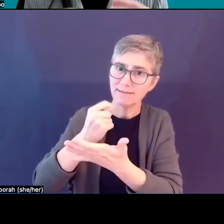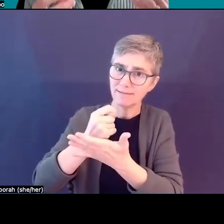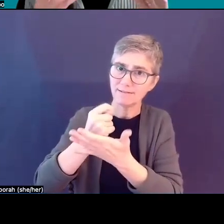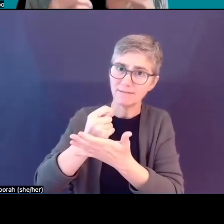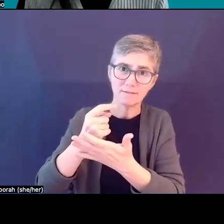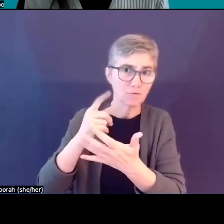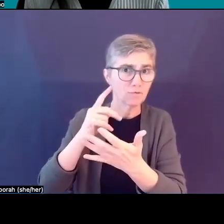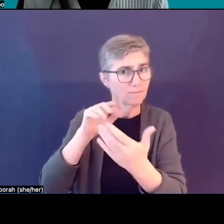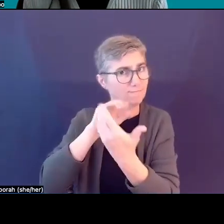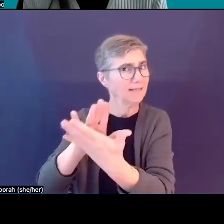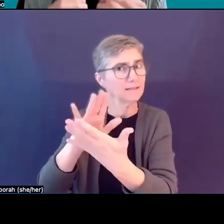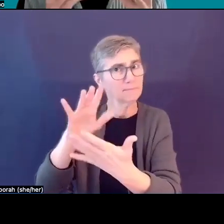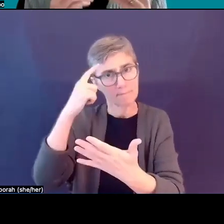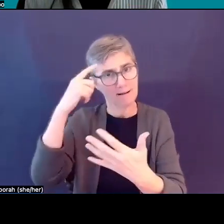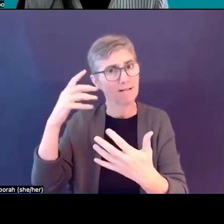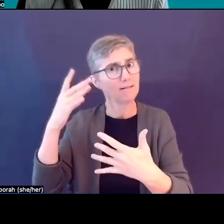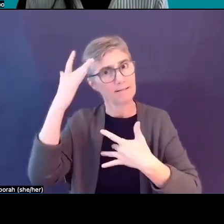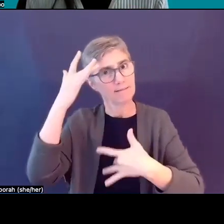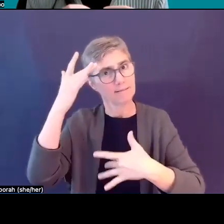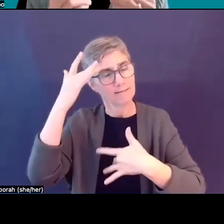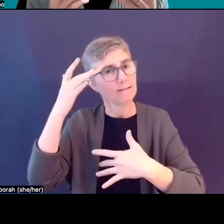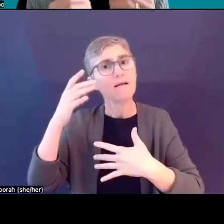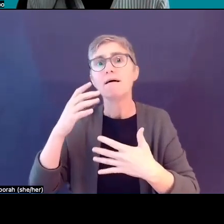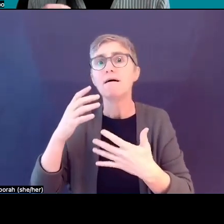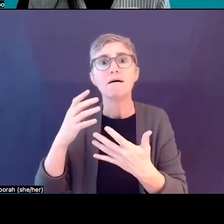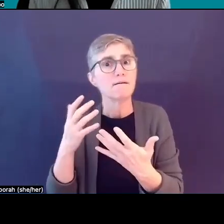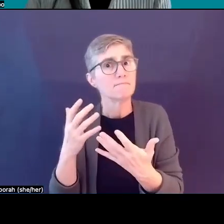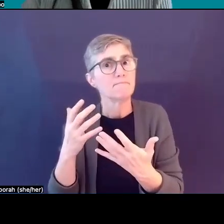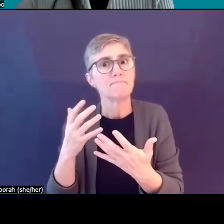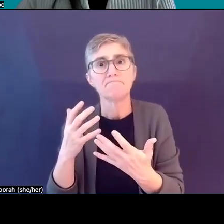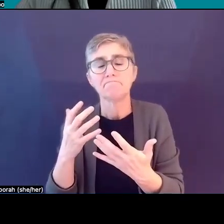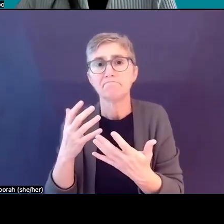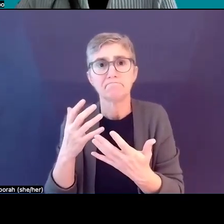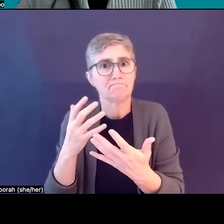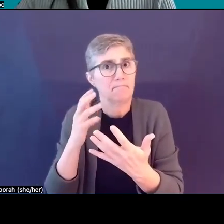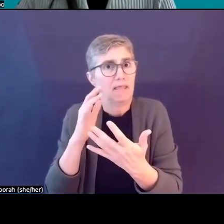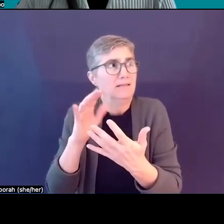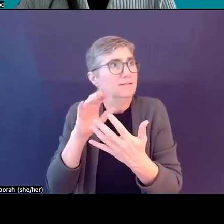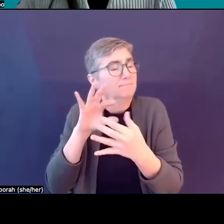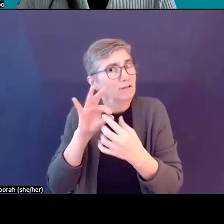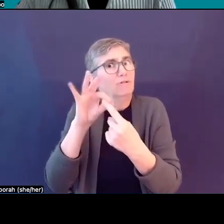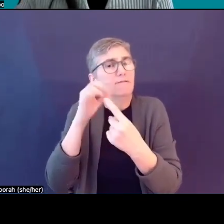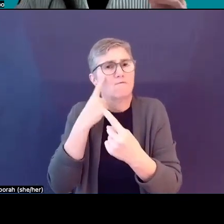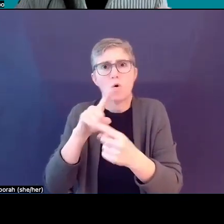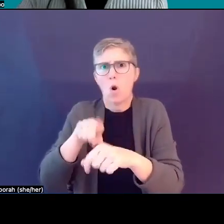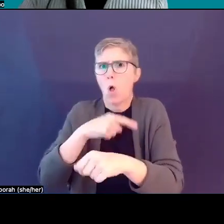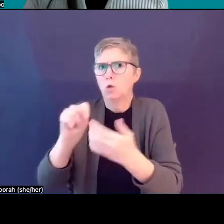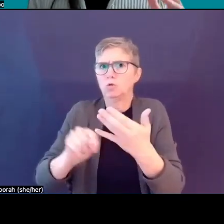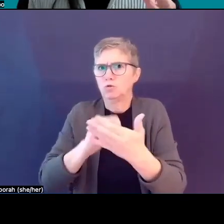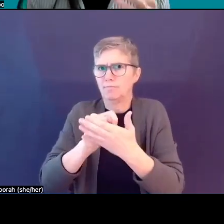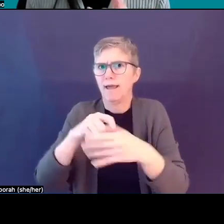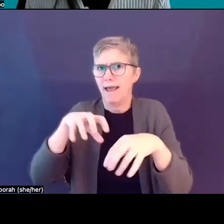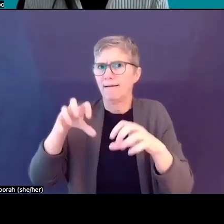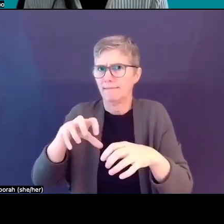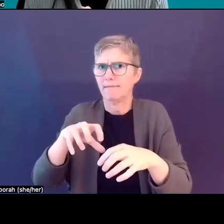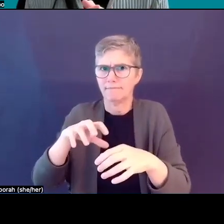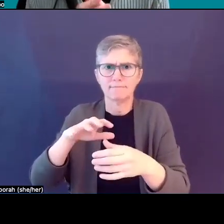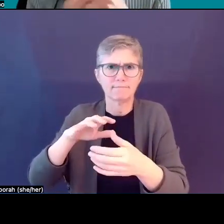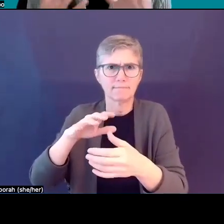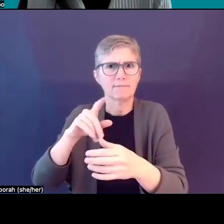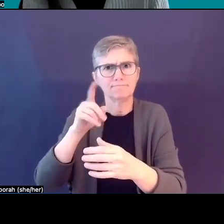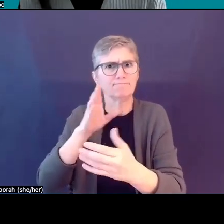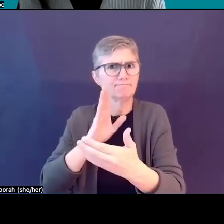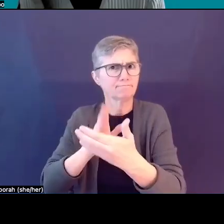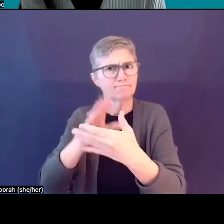Massachusetts. Starting with the long-acting psychiatric medications. And today I will cover